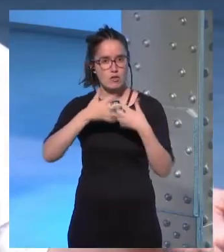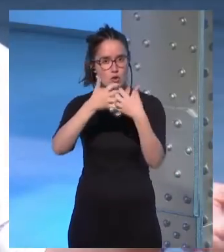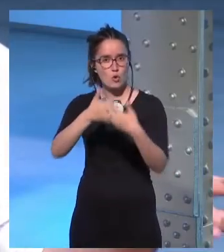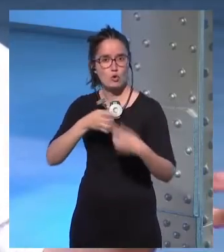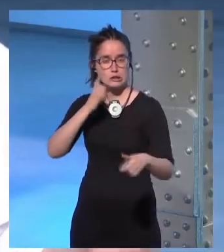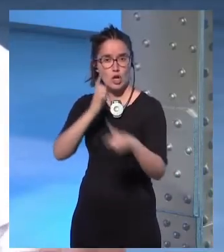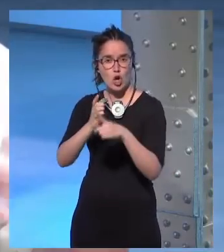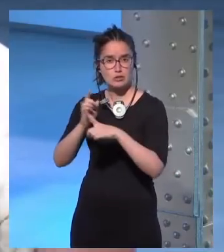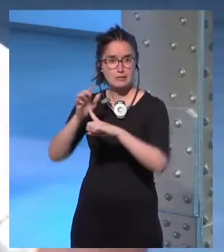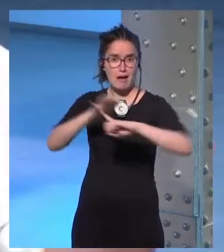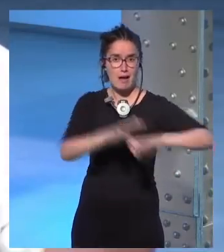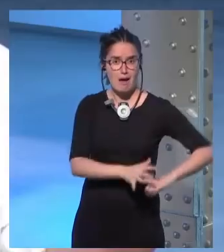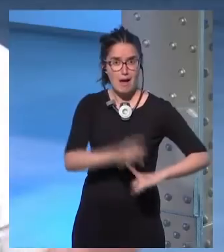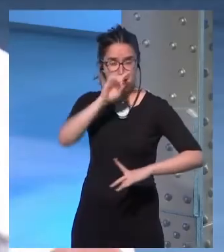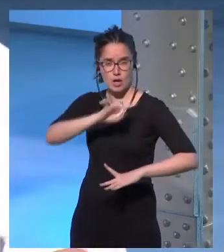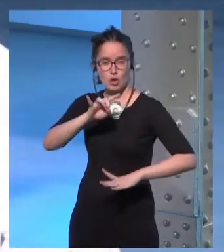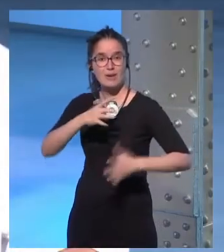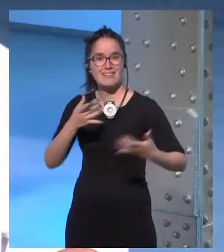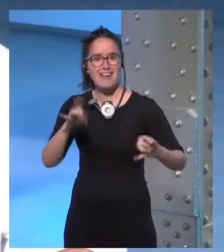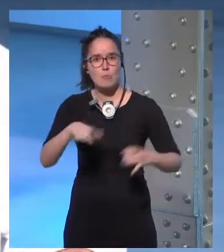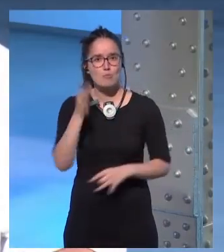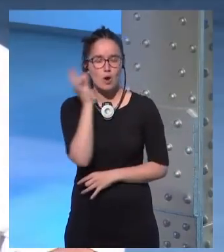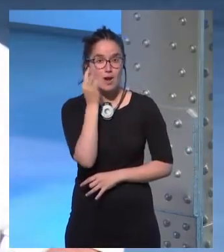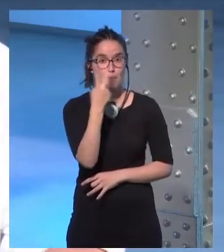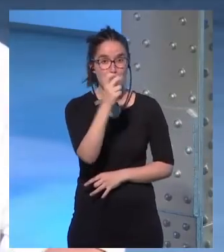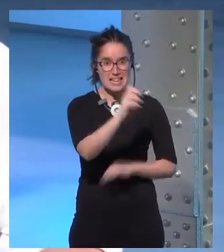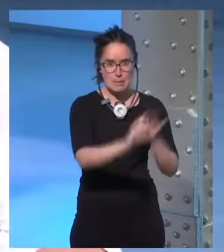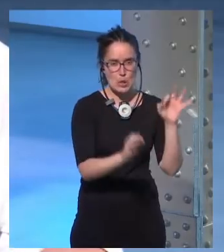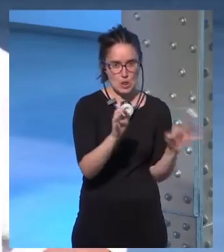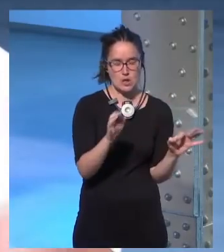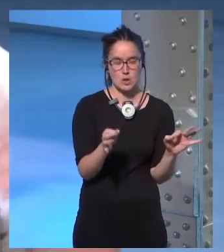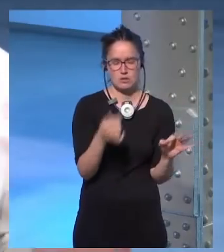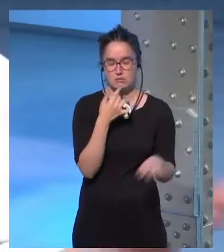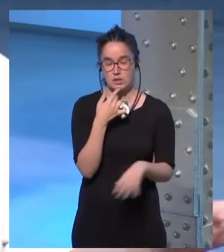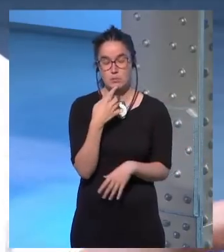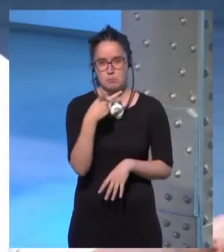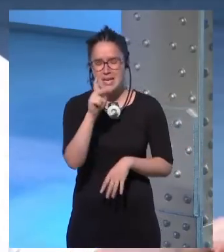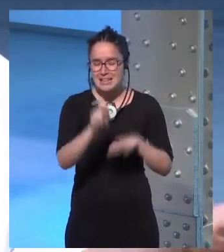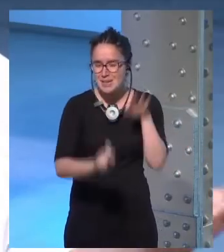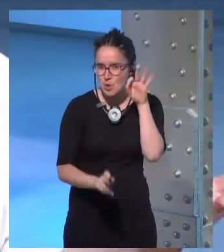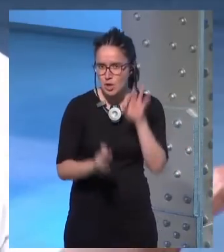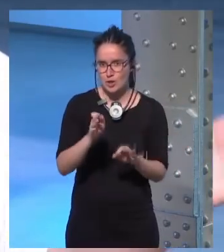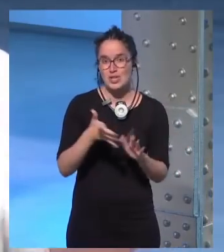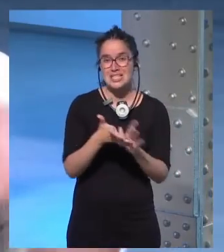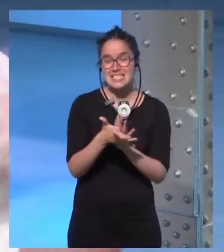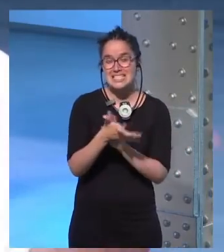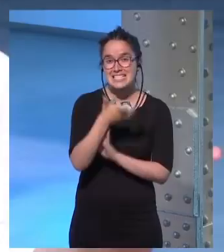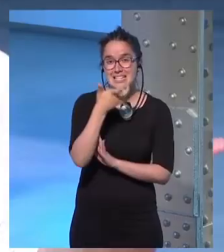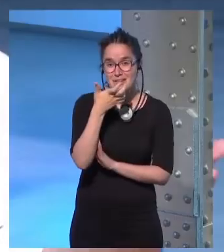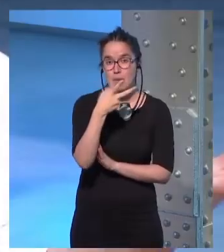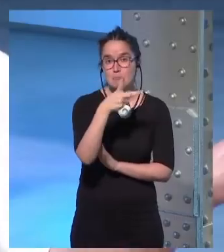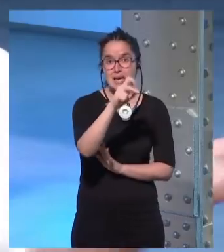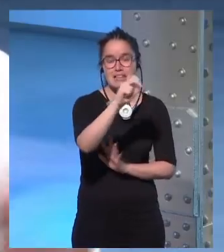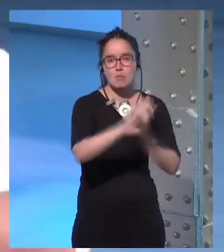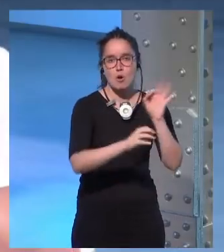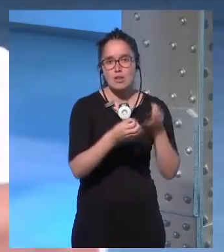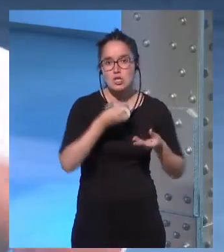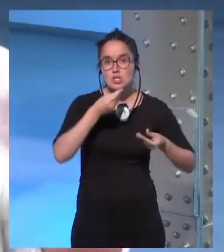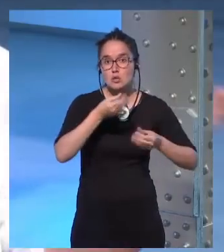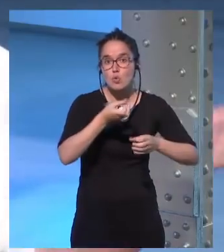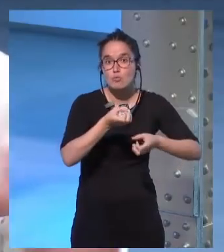in resistance movements, are women. And I said, well, if that's the truth, if that's history, why aren't we seeing in